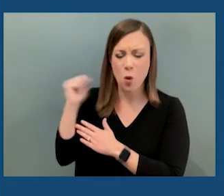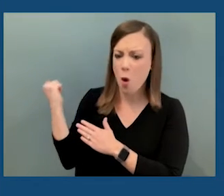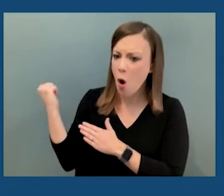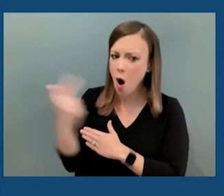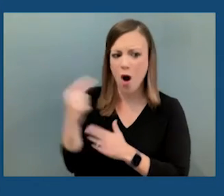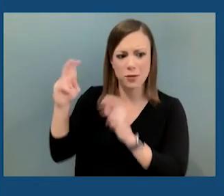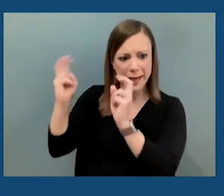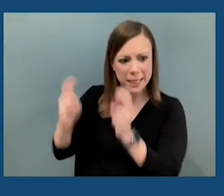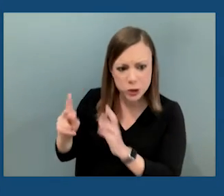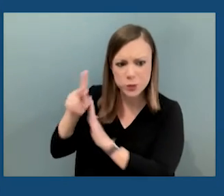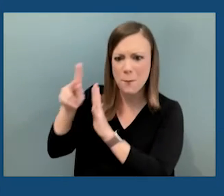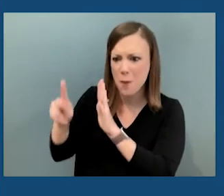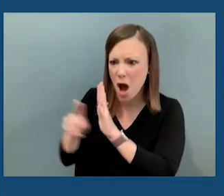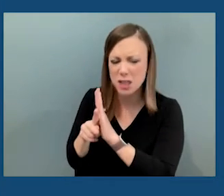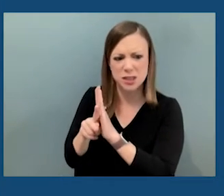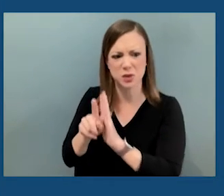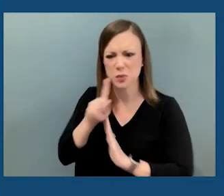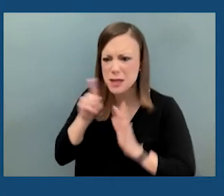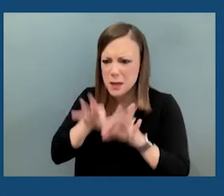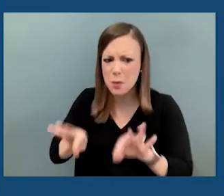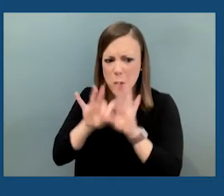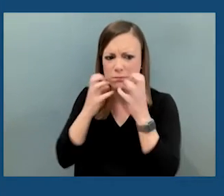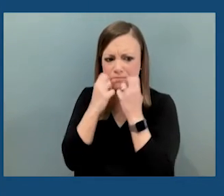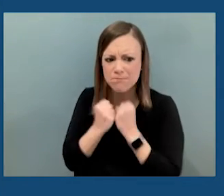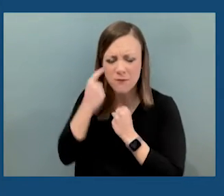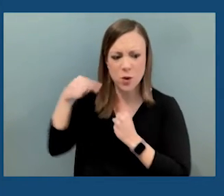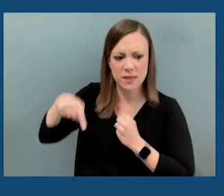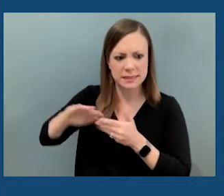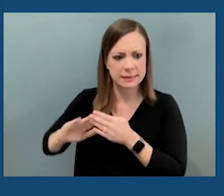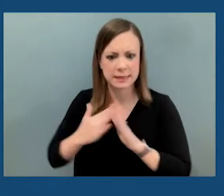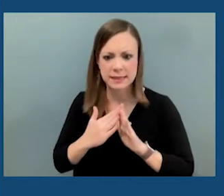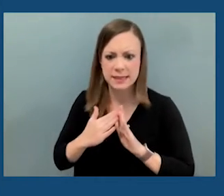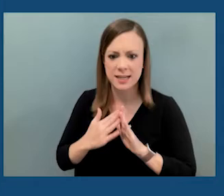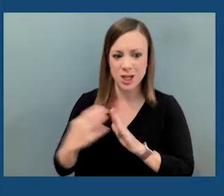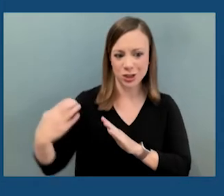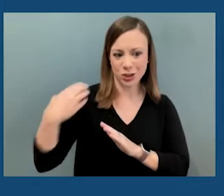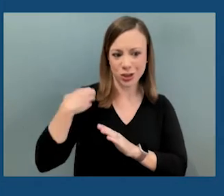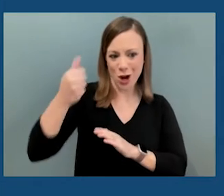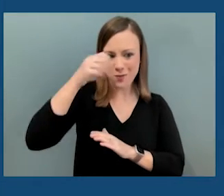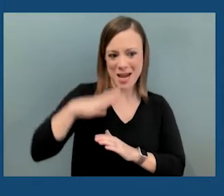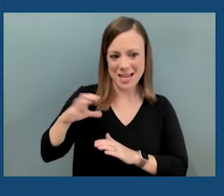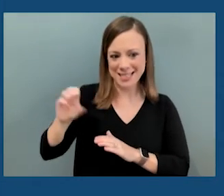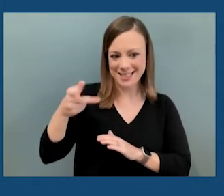great city. Let's give a round of applause to our chairman, Stephen Rubenstein.